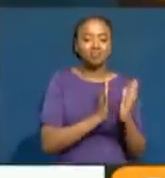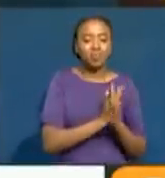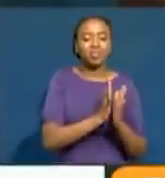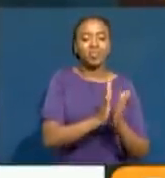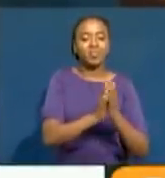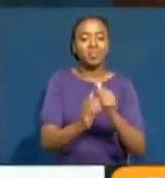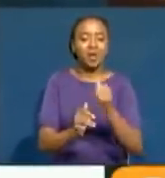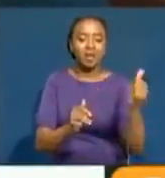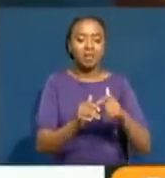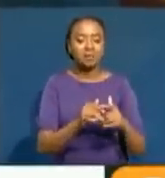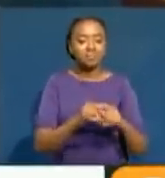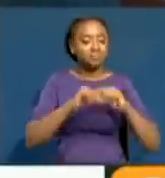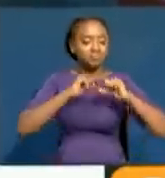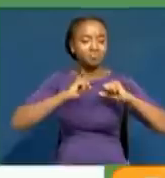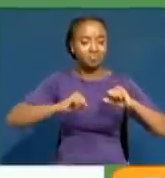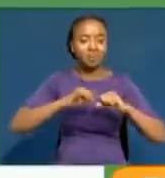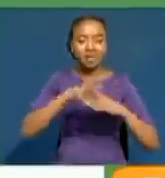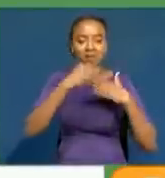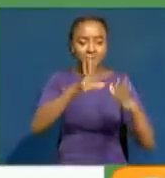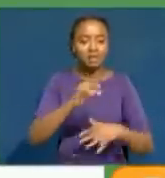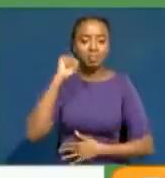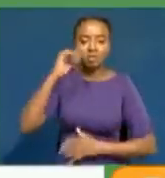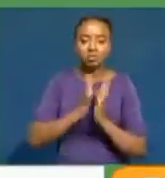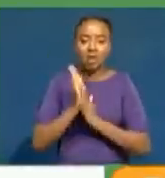critical time. And if the president, for whatever reason,